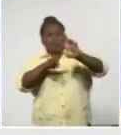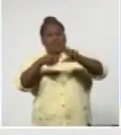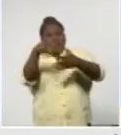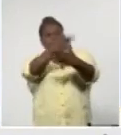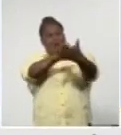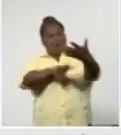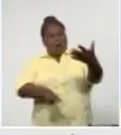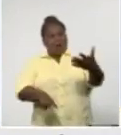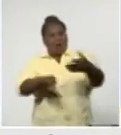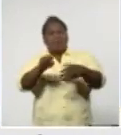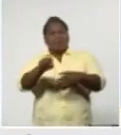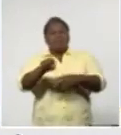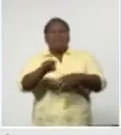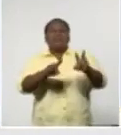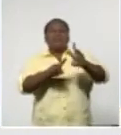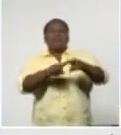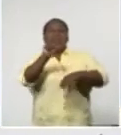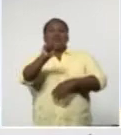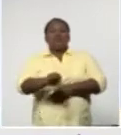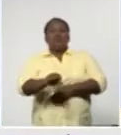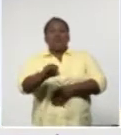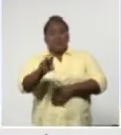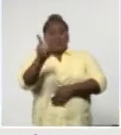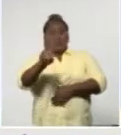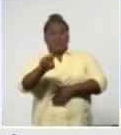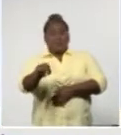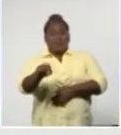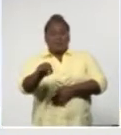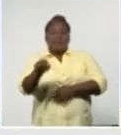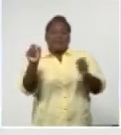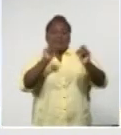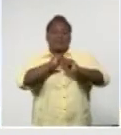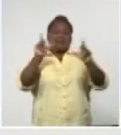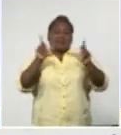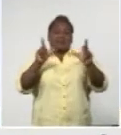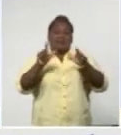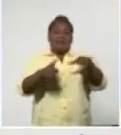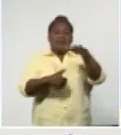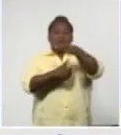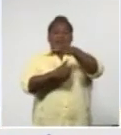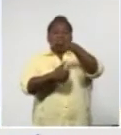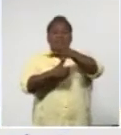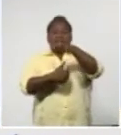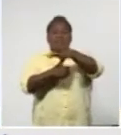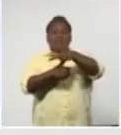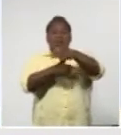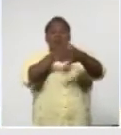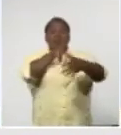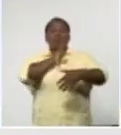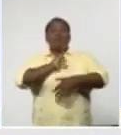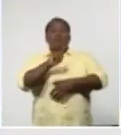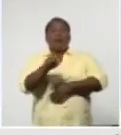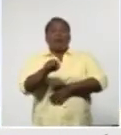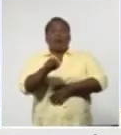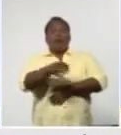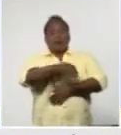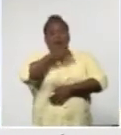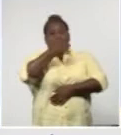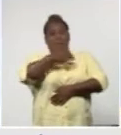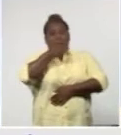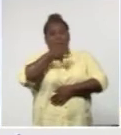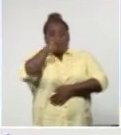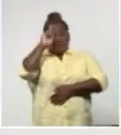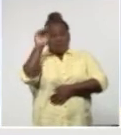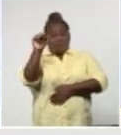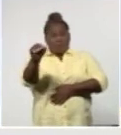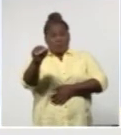world. I was watching the news at 6 o'clock in the morning and on Telesur, and the images were very alarming. I saw